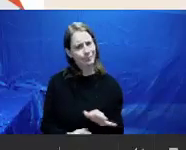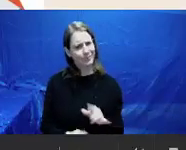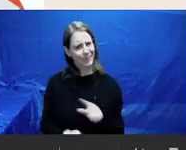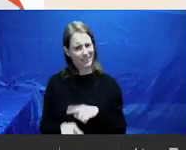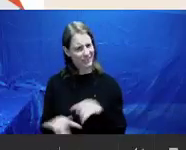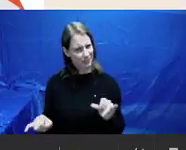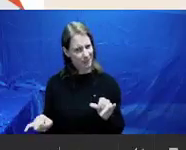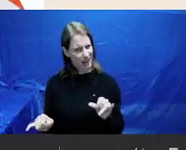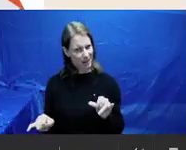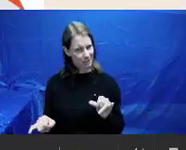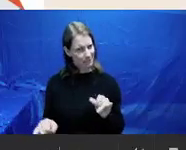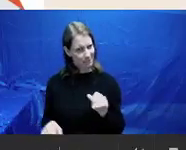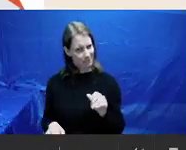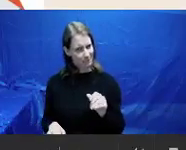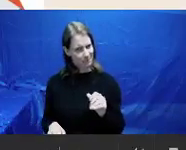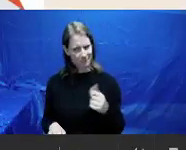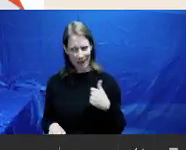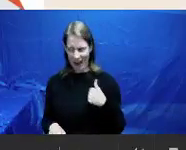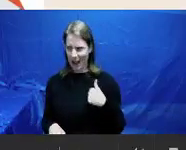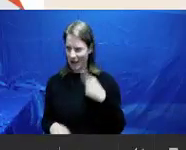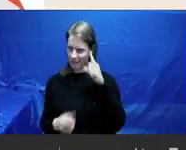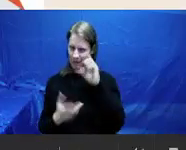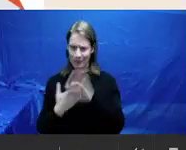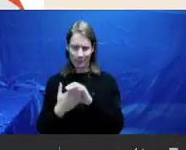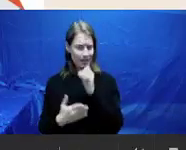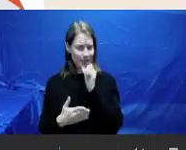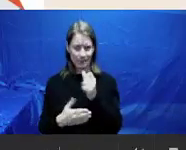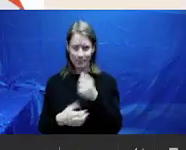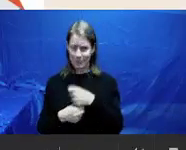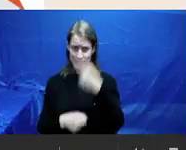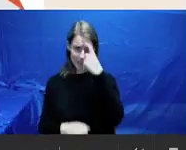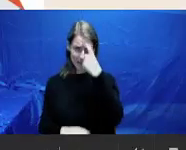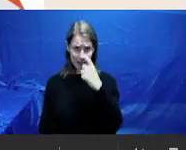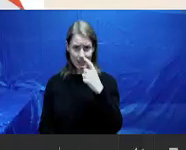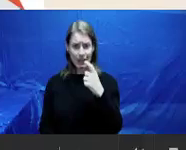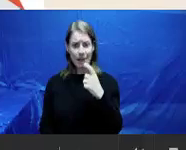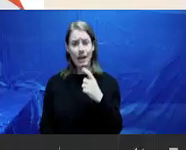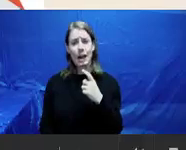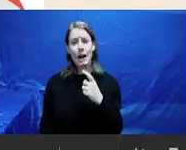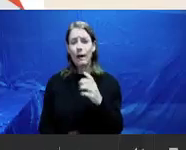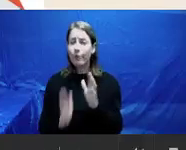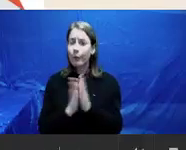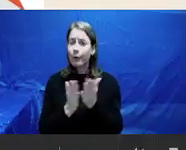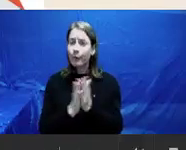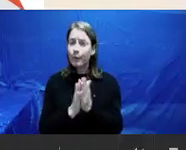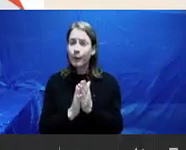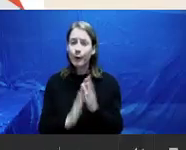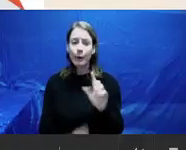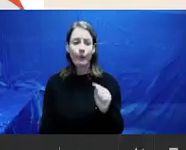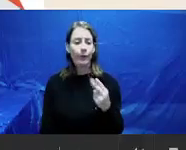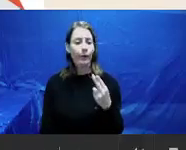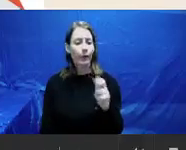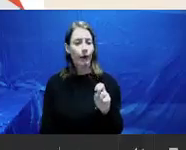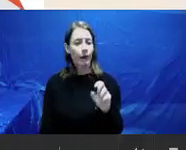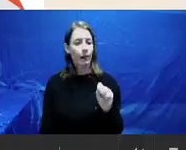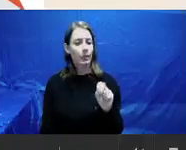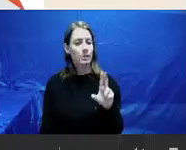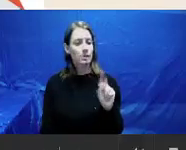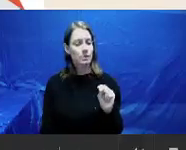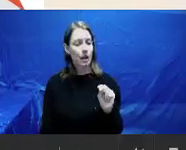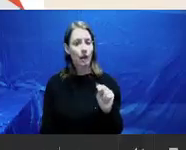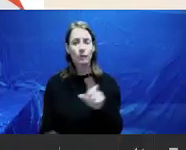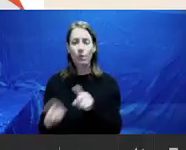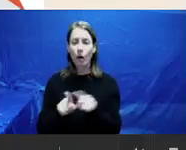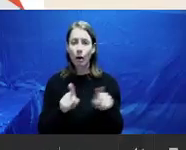just doesn't make sense. That, you know, Ernest Hemingway's The Sun Also Rises has a pretty low Lexile score